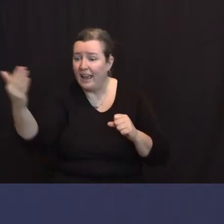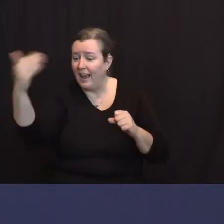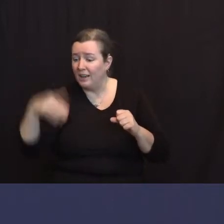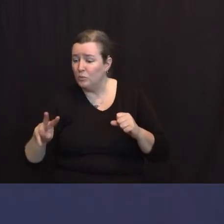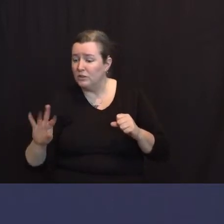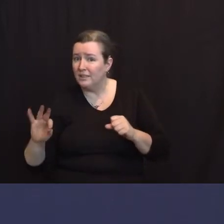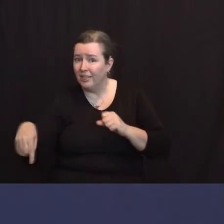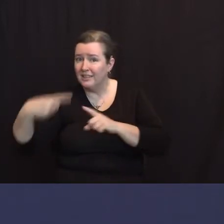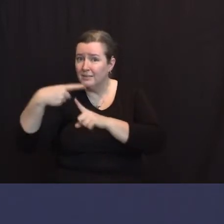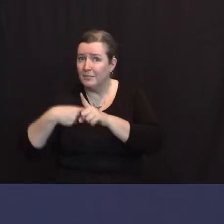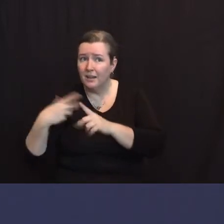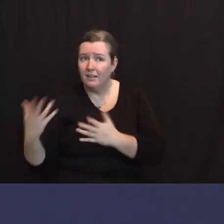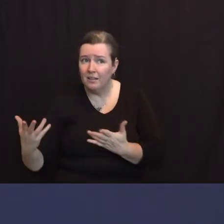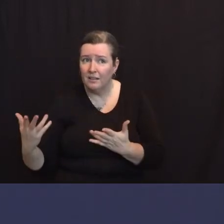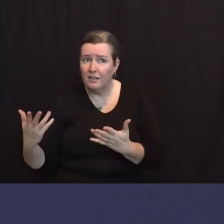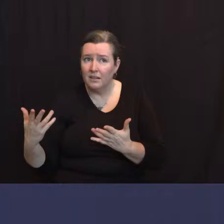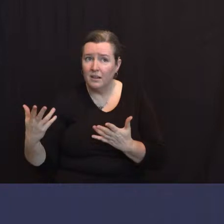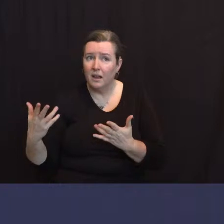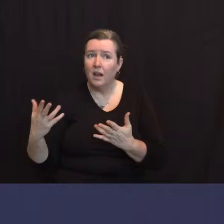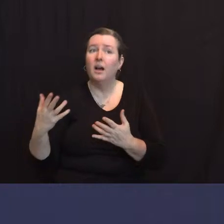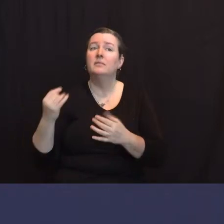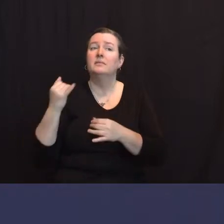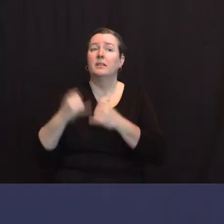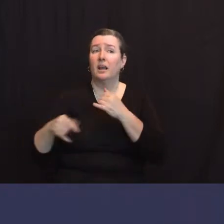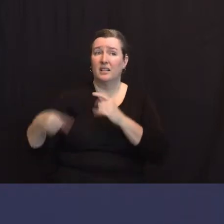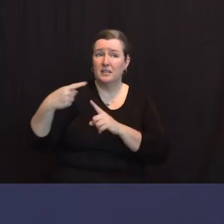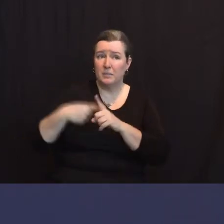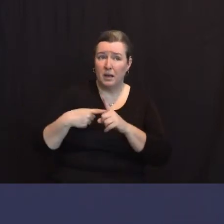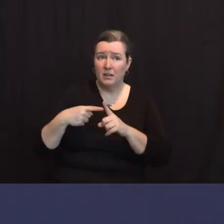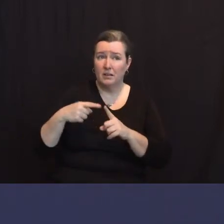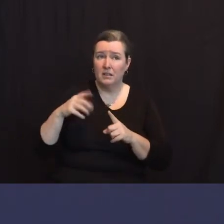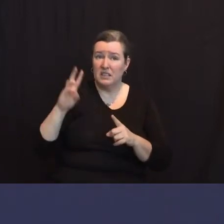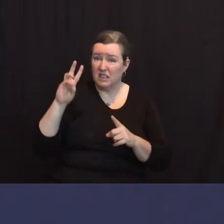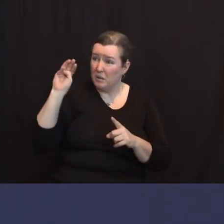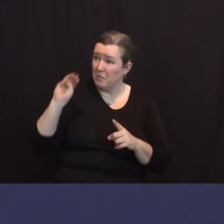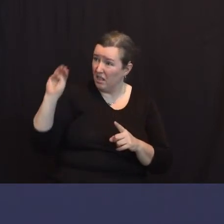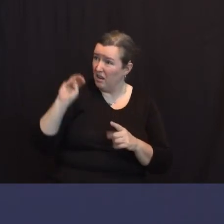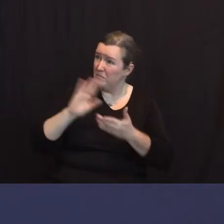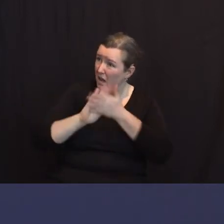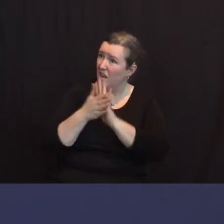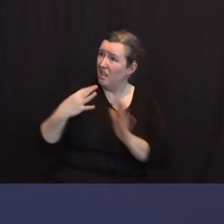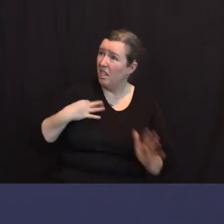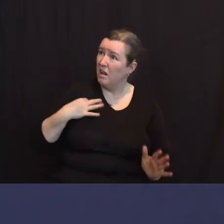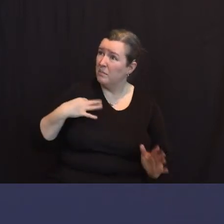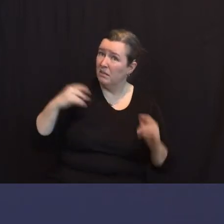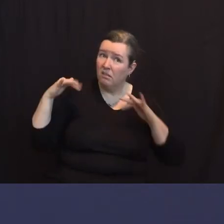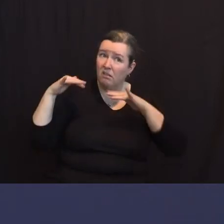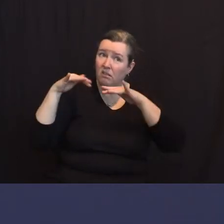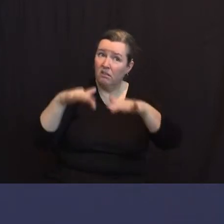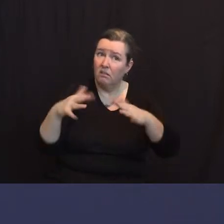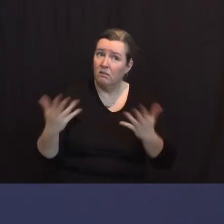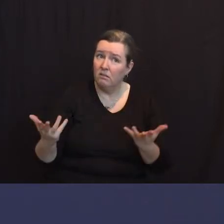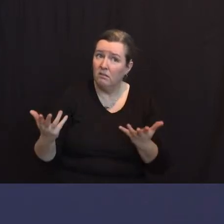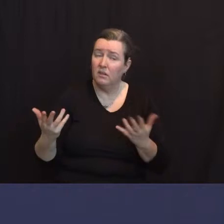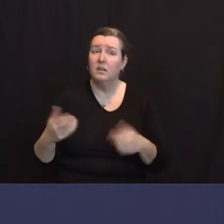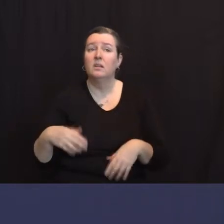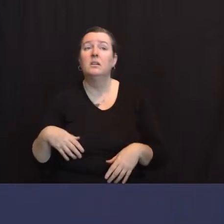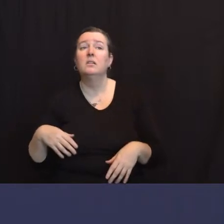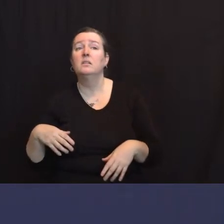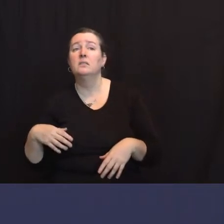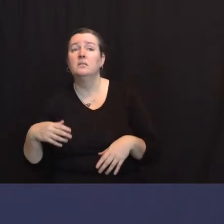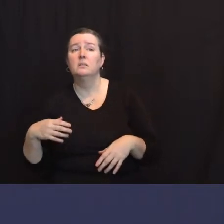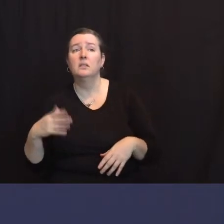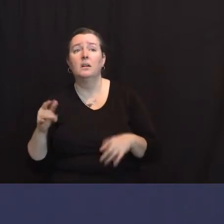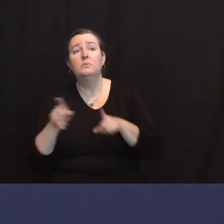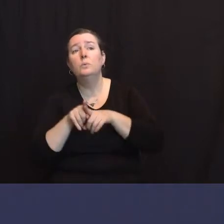by the end of the month will be eligible for vaccines? And from NJ Spotlight, residents with disabilities who don't live in